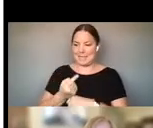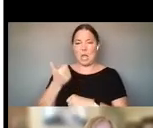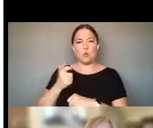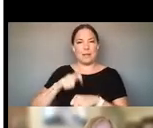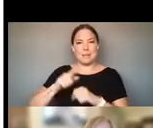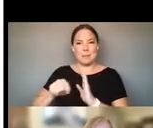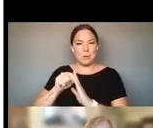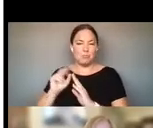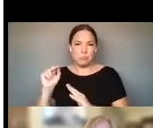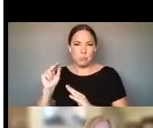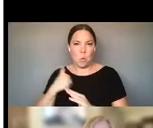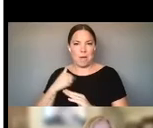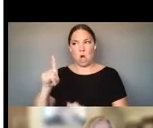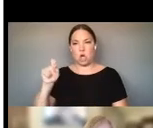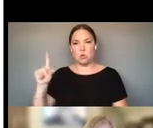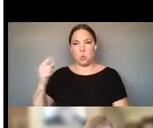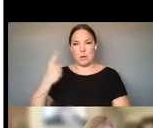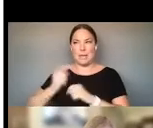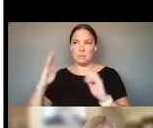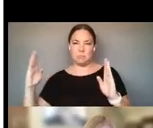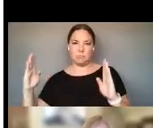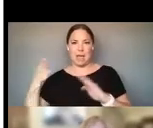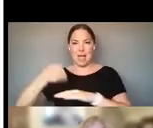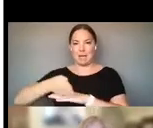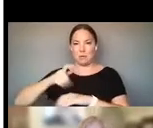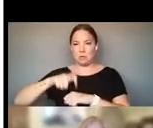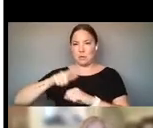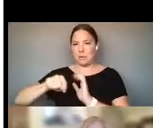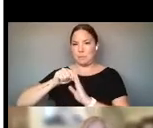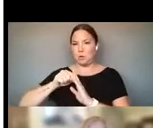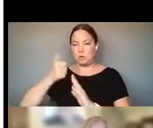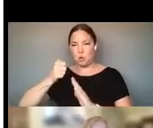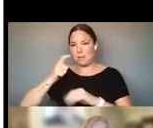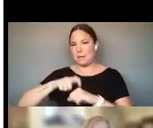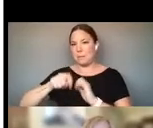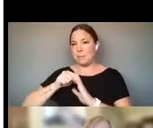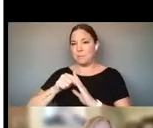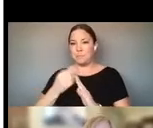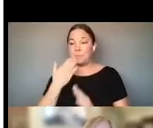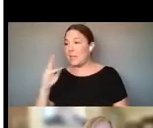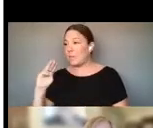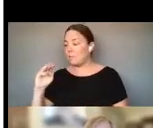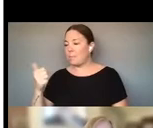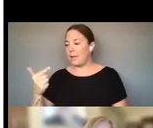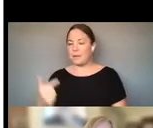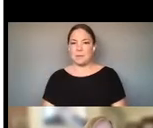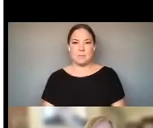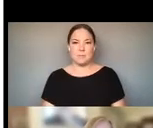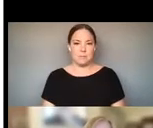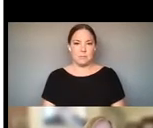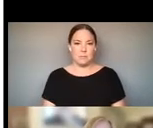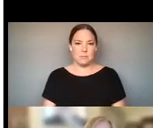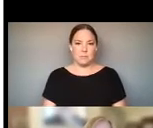that 120 day window. Thank you. Thank Meg. Thank Okay, so we have been